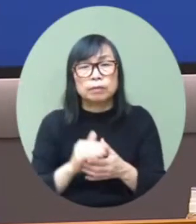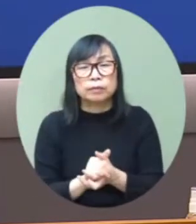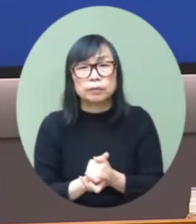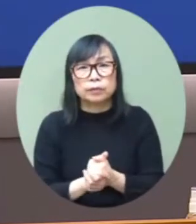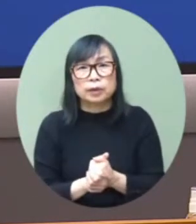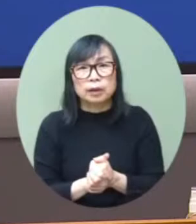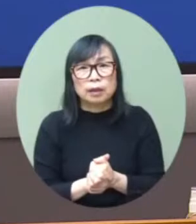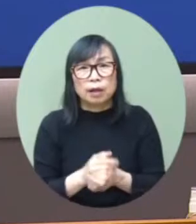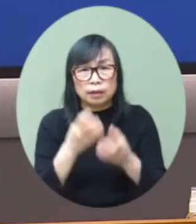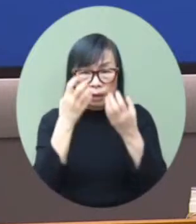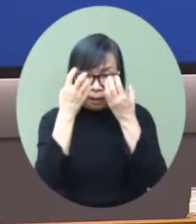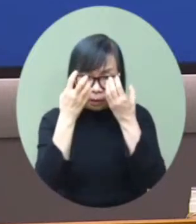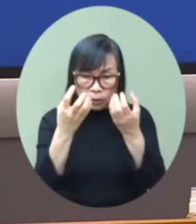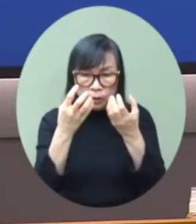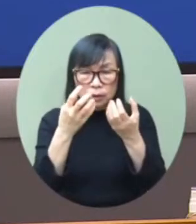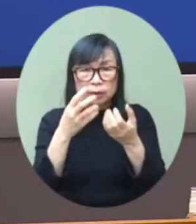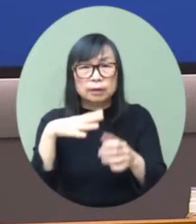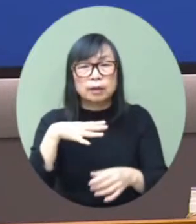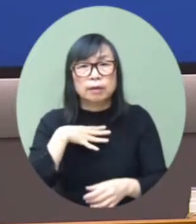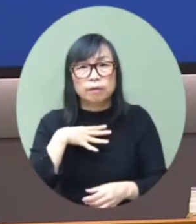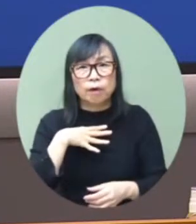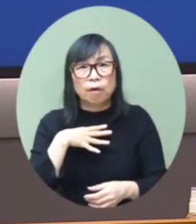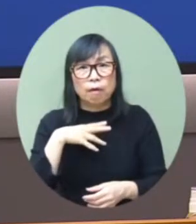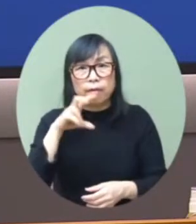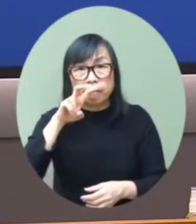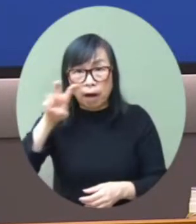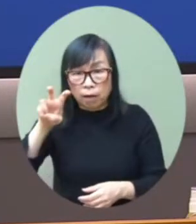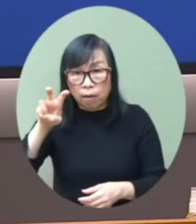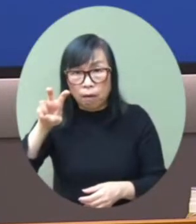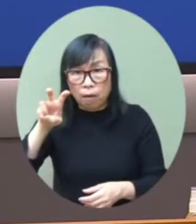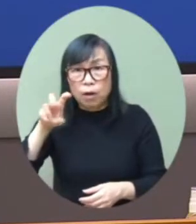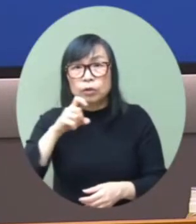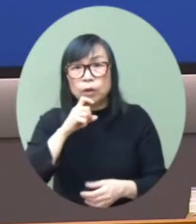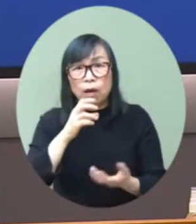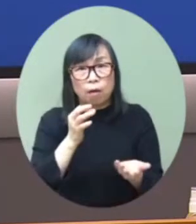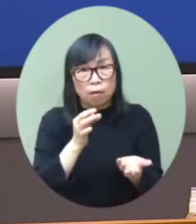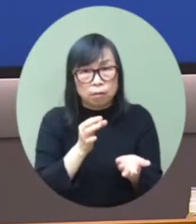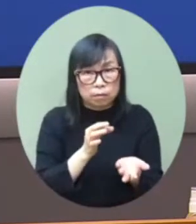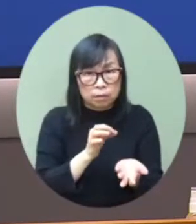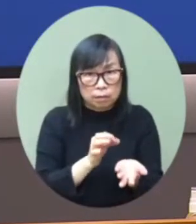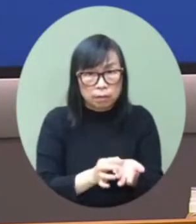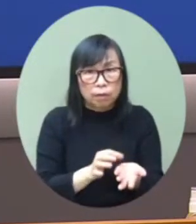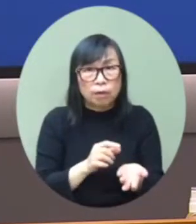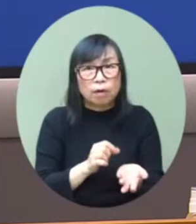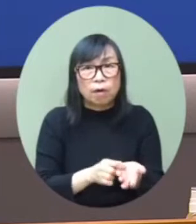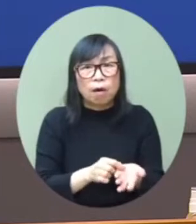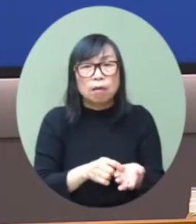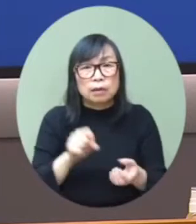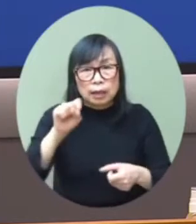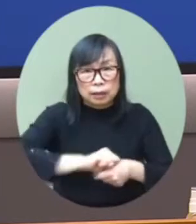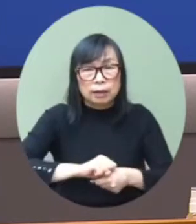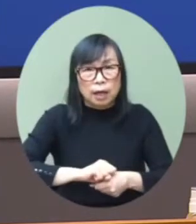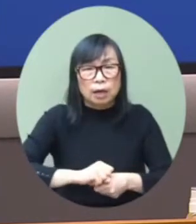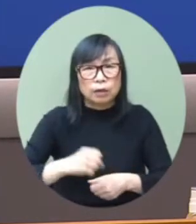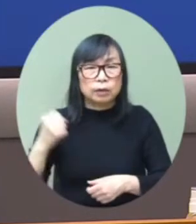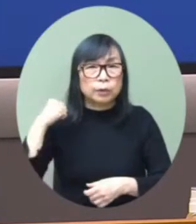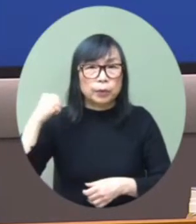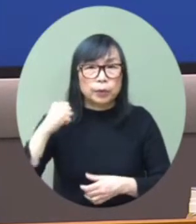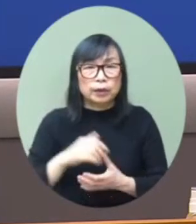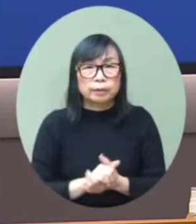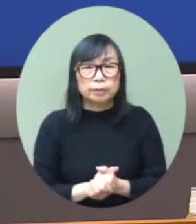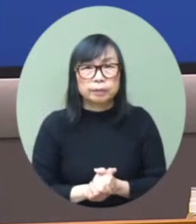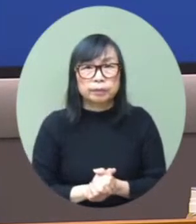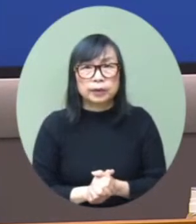the risk will be higher. We'll be closely monitoring the situation. If there are more room to